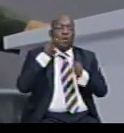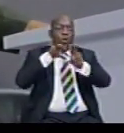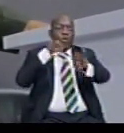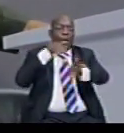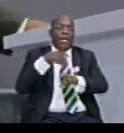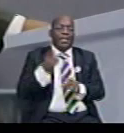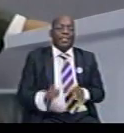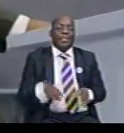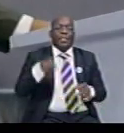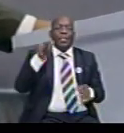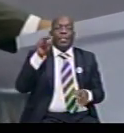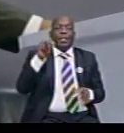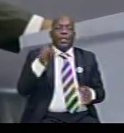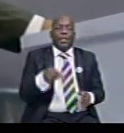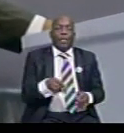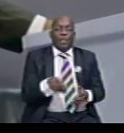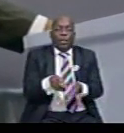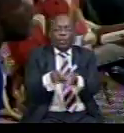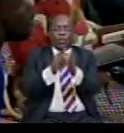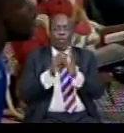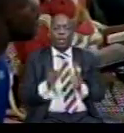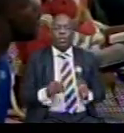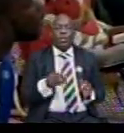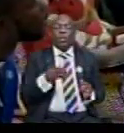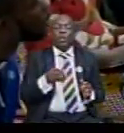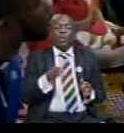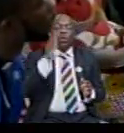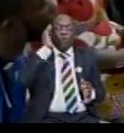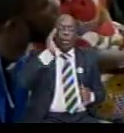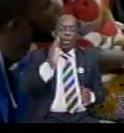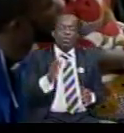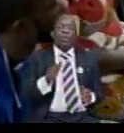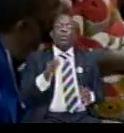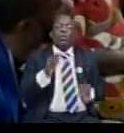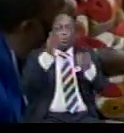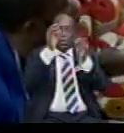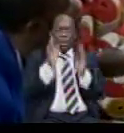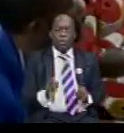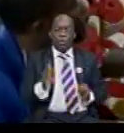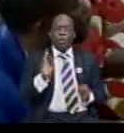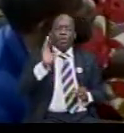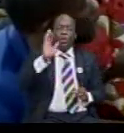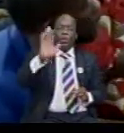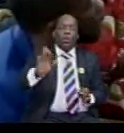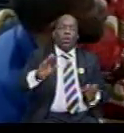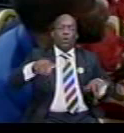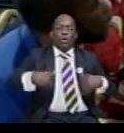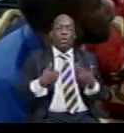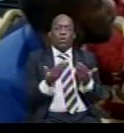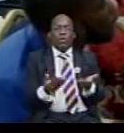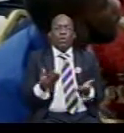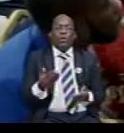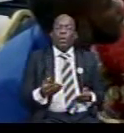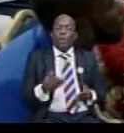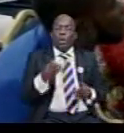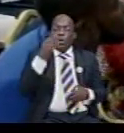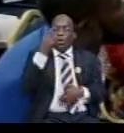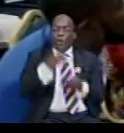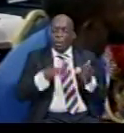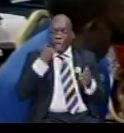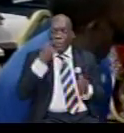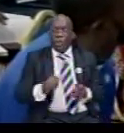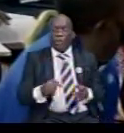the demand will determine the supply. What's the demand? They want to hear about marriage, and